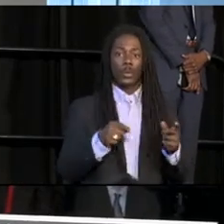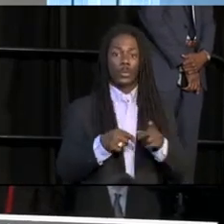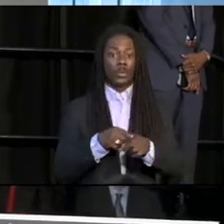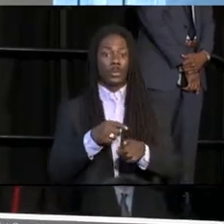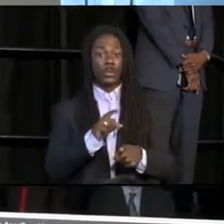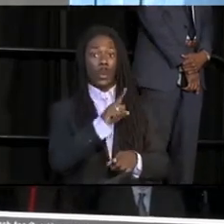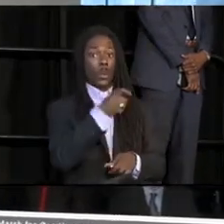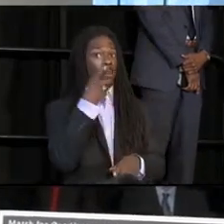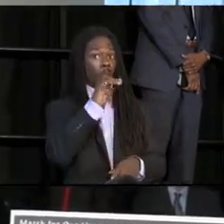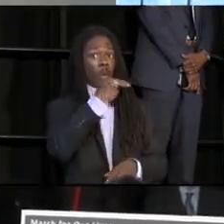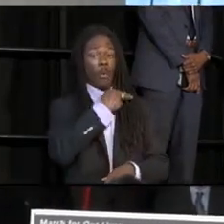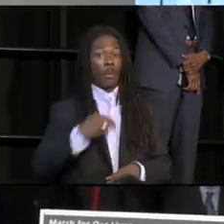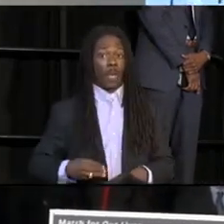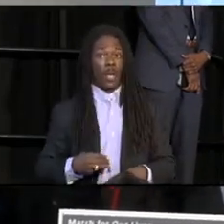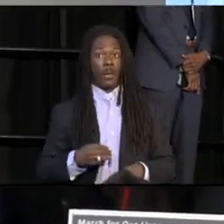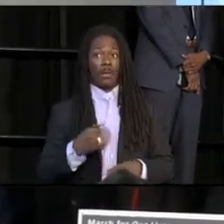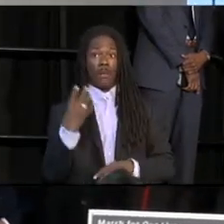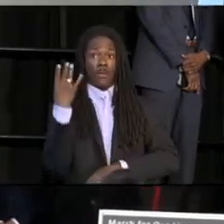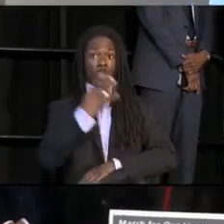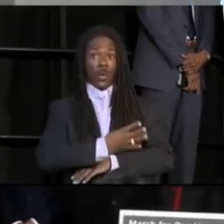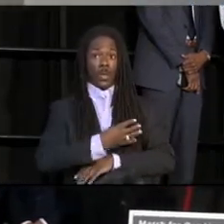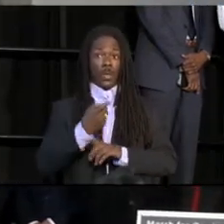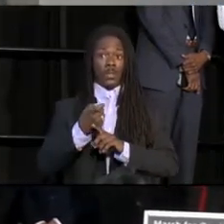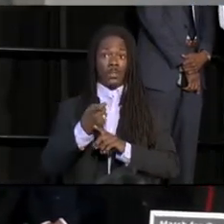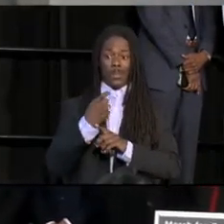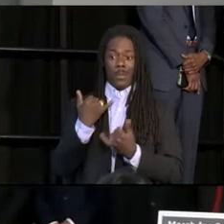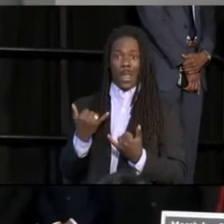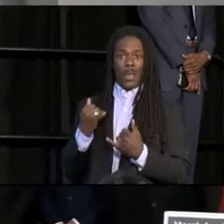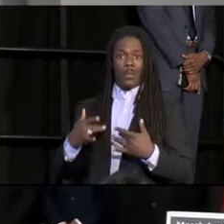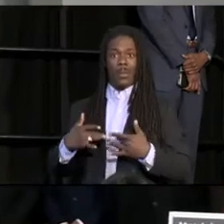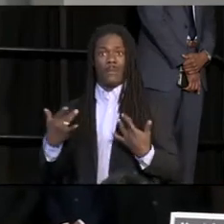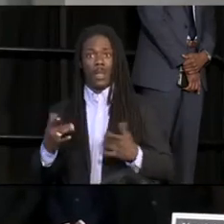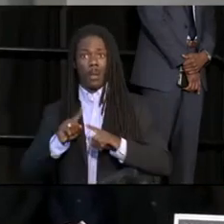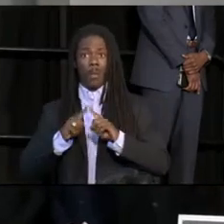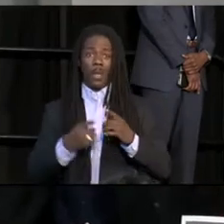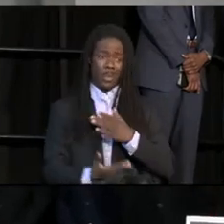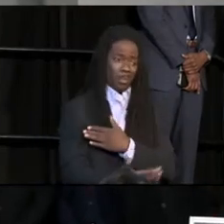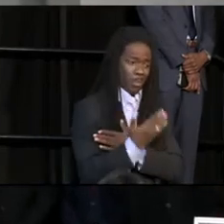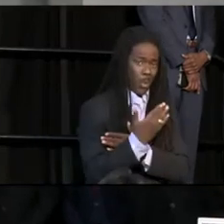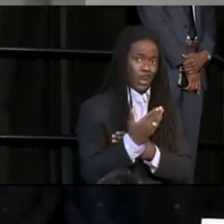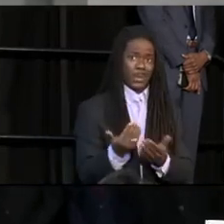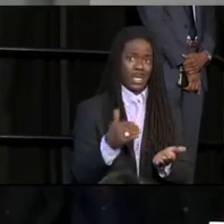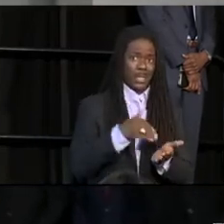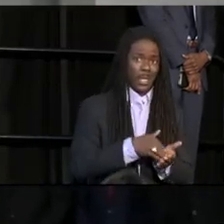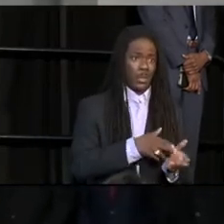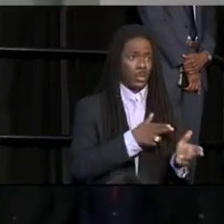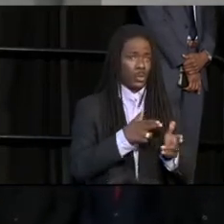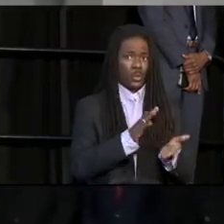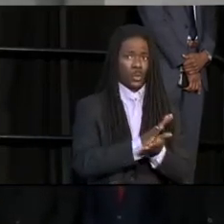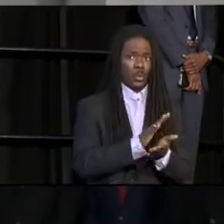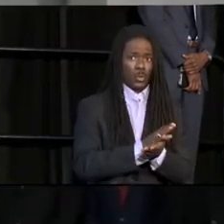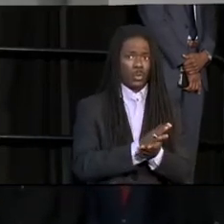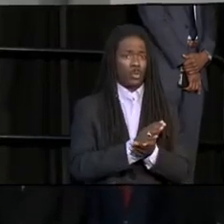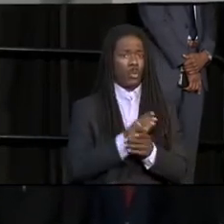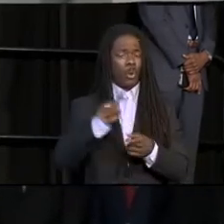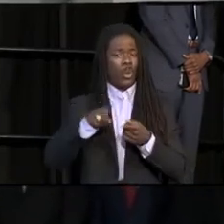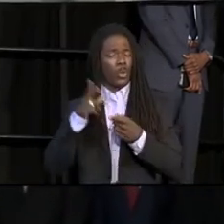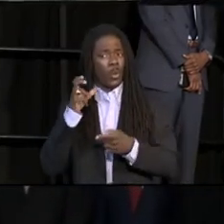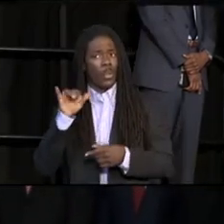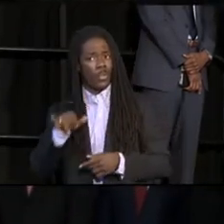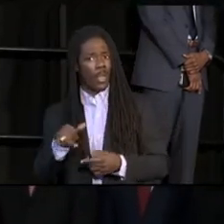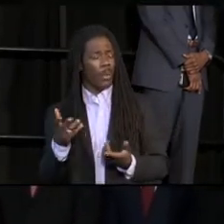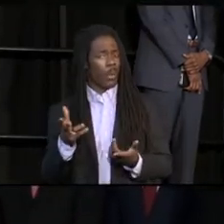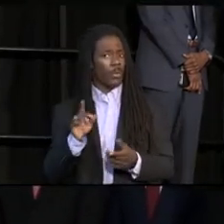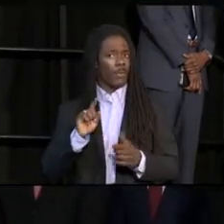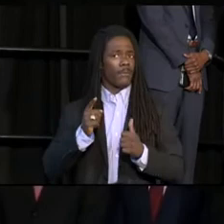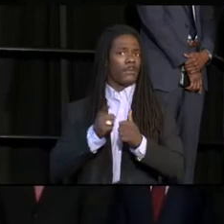4 days away from this very large event. Yet today, this morning, there was another school shooting. When you heard about that, what was your first reaction?